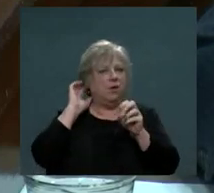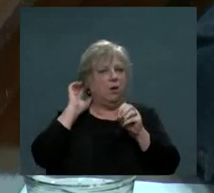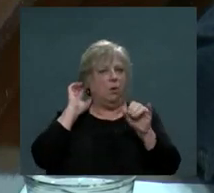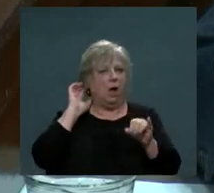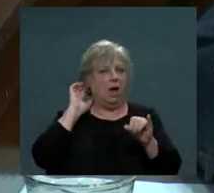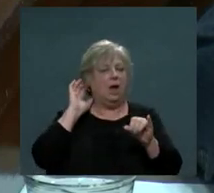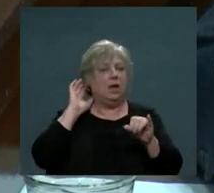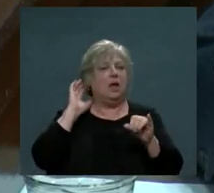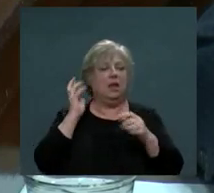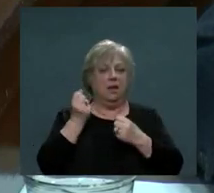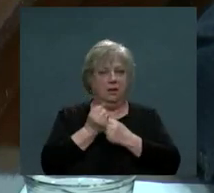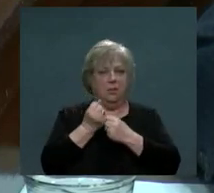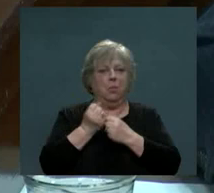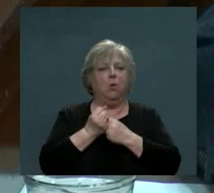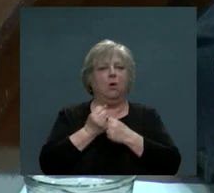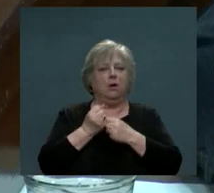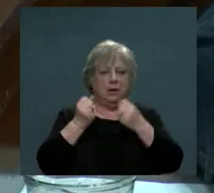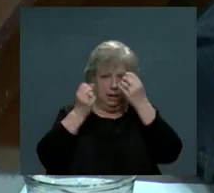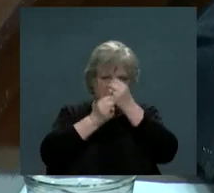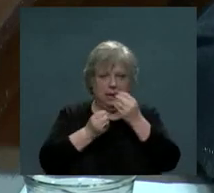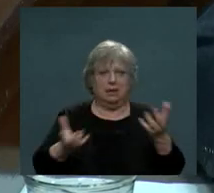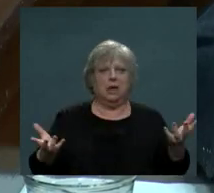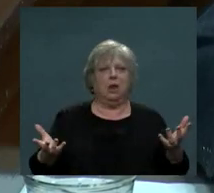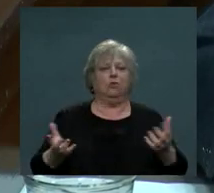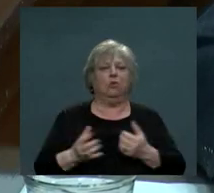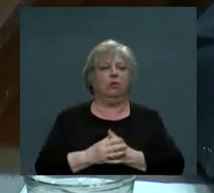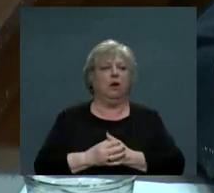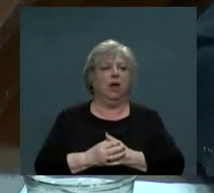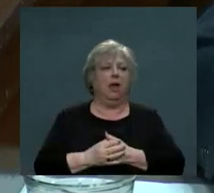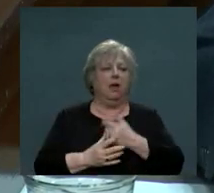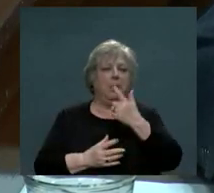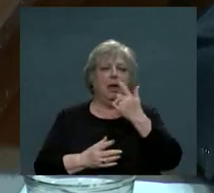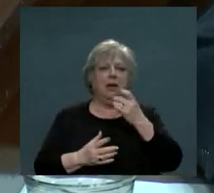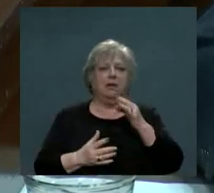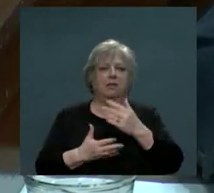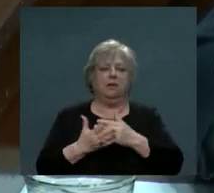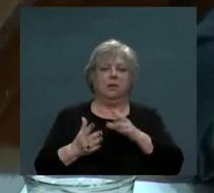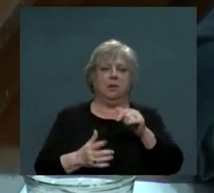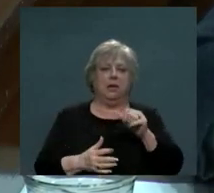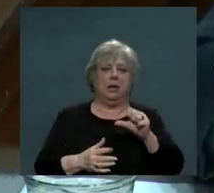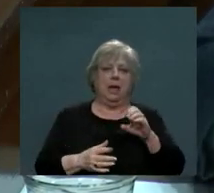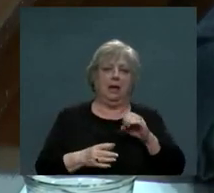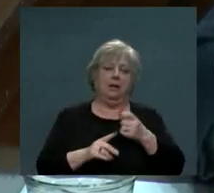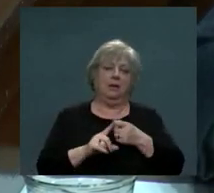of disclosure. And because of some cases, basically out of Fort Smith,